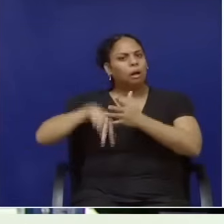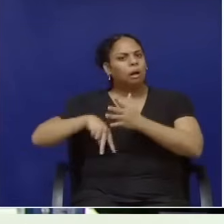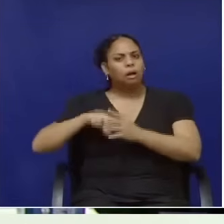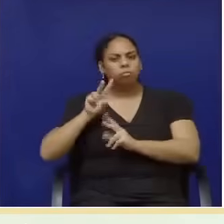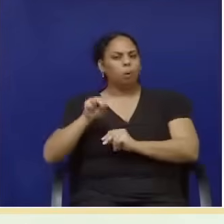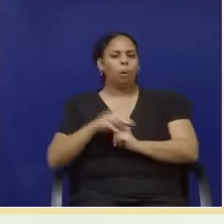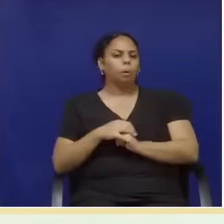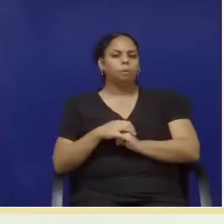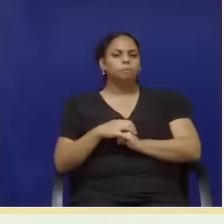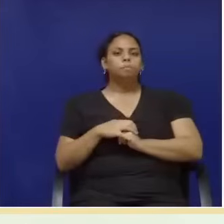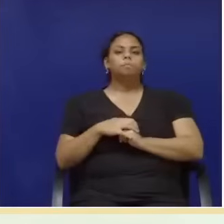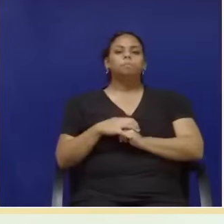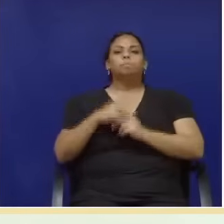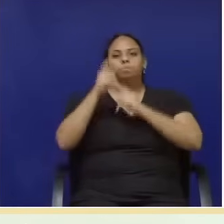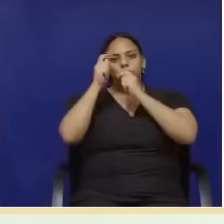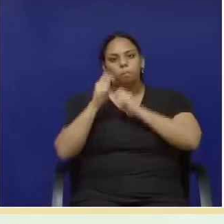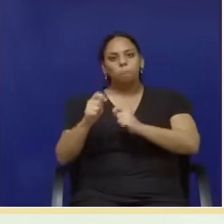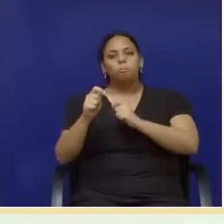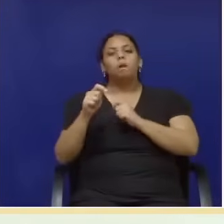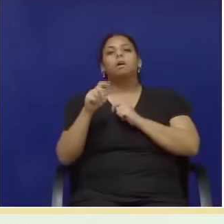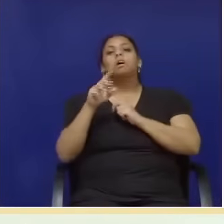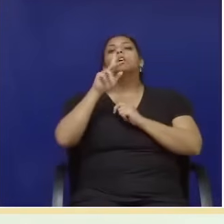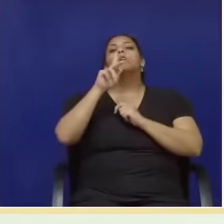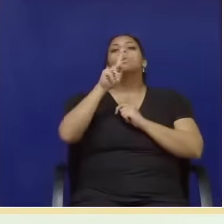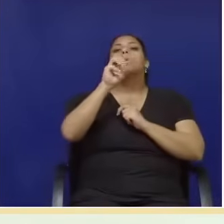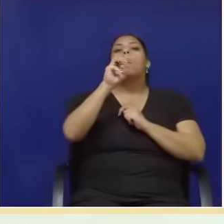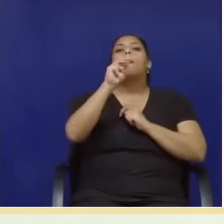Honourable Shikwambana, you may ask the next follow-up.